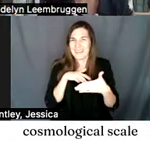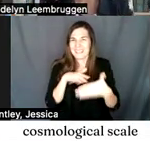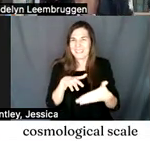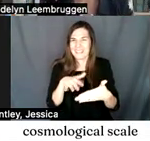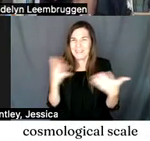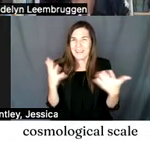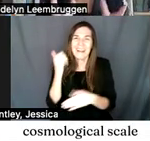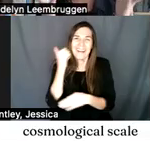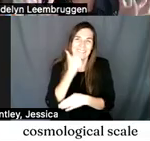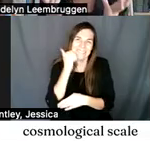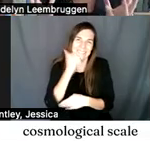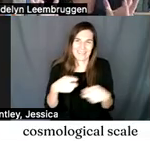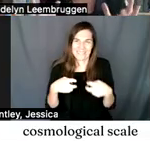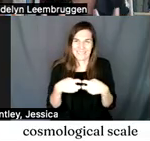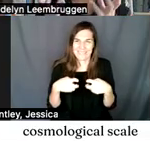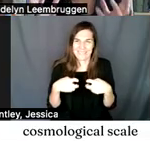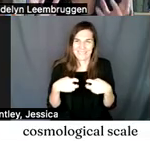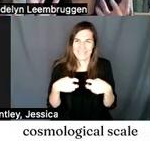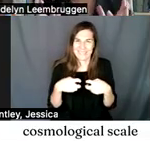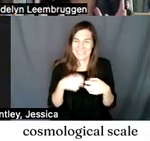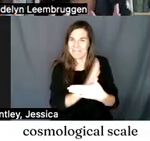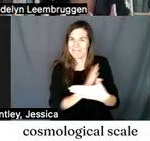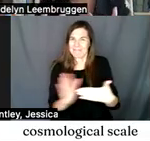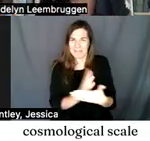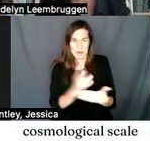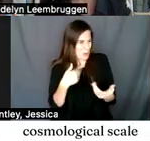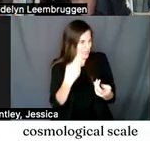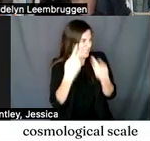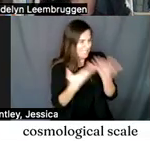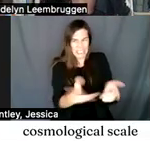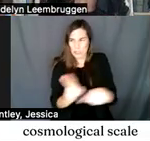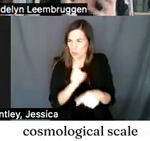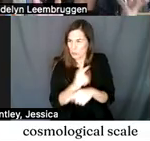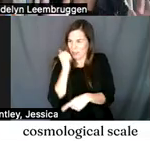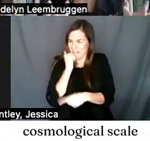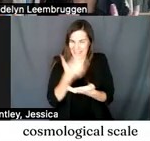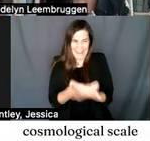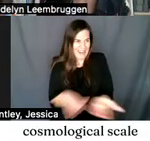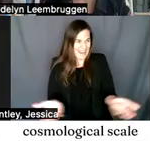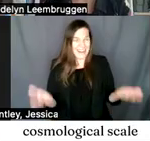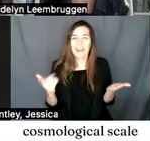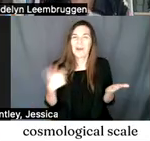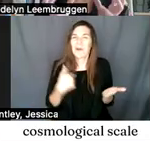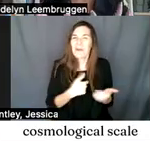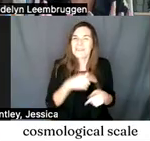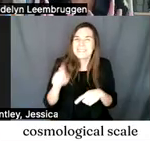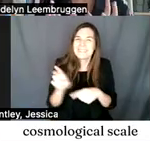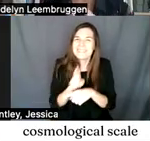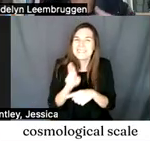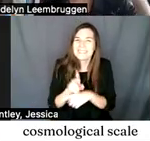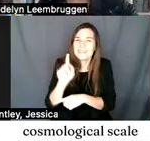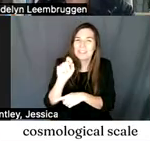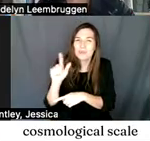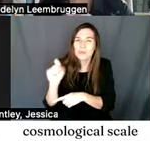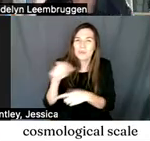of the everyday, and it's all of this stuff that we're surrounded by all the time. And you need different kinds of tools to study everyday